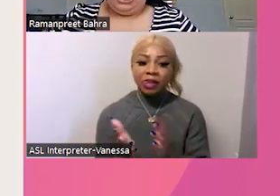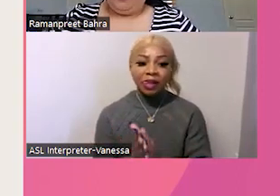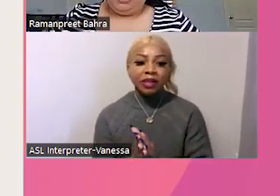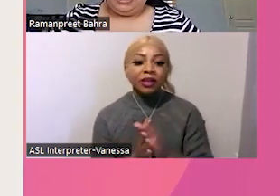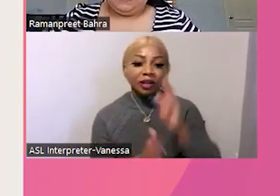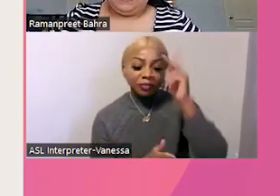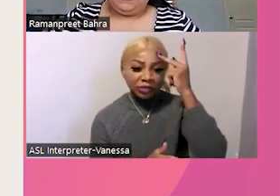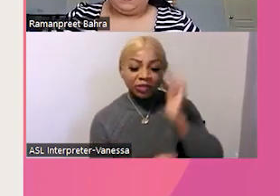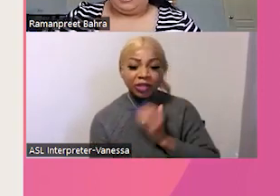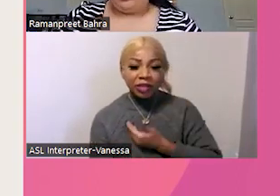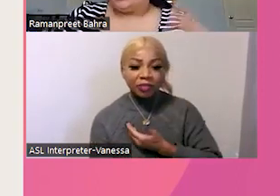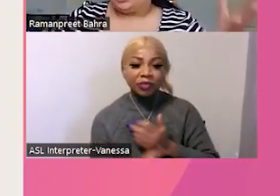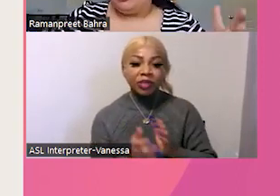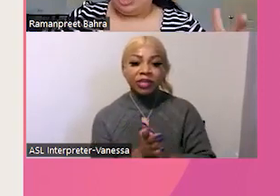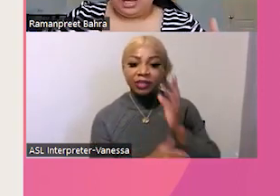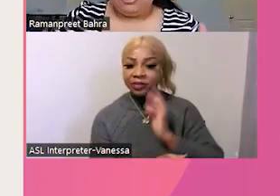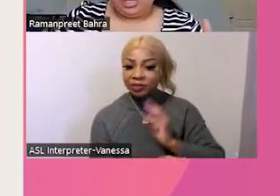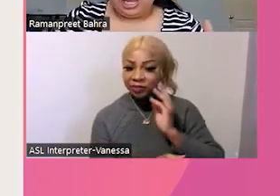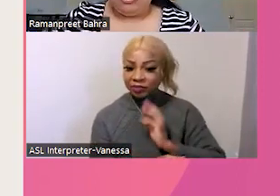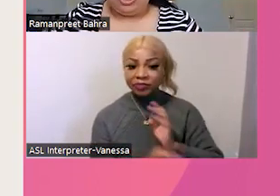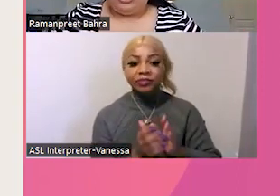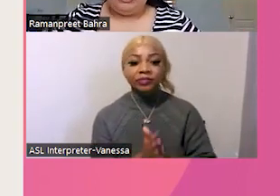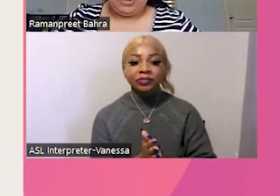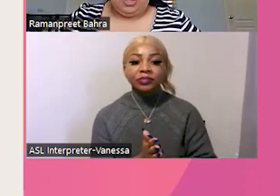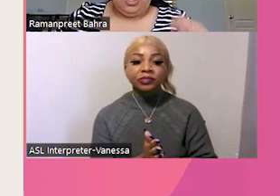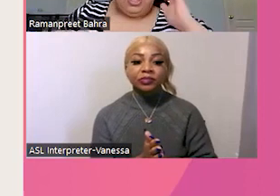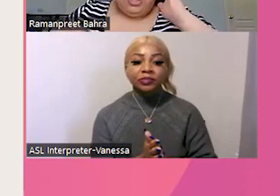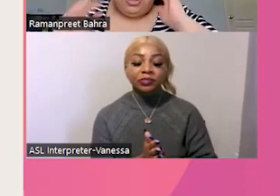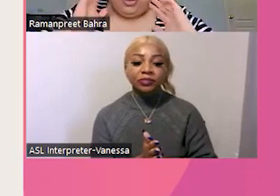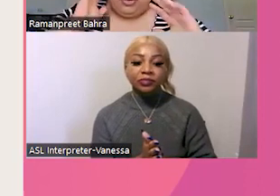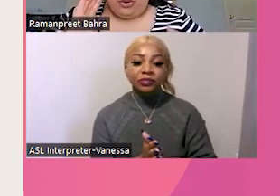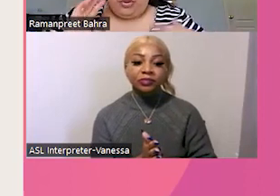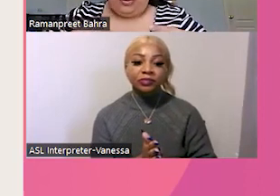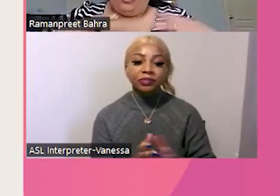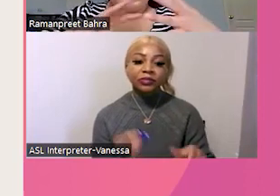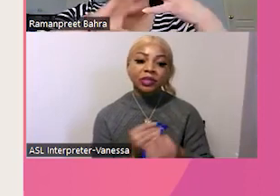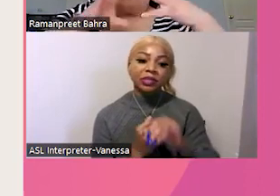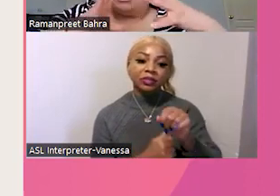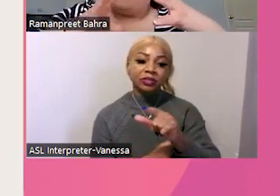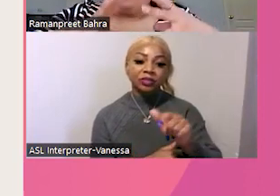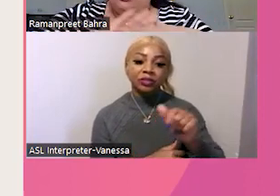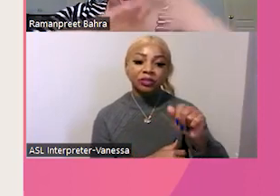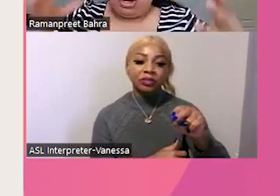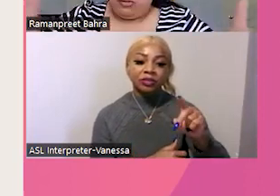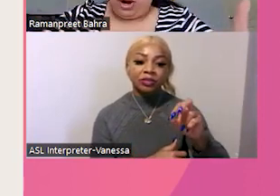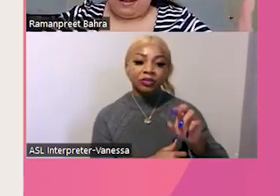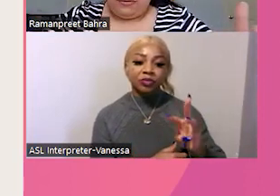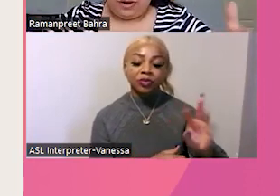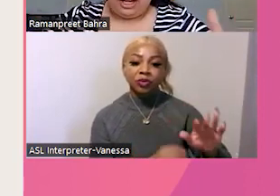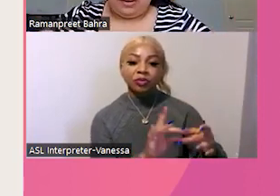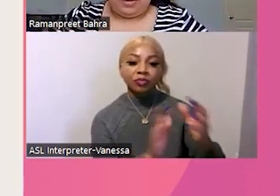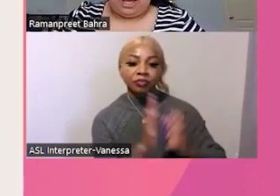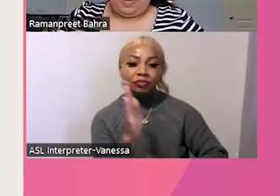our experiences, echoing Jill Andrew. So let's think about the Charter of Rights